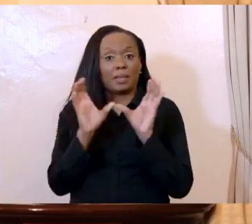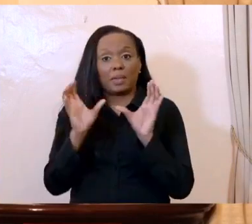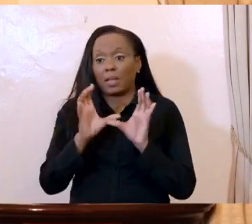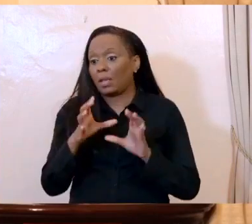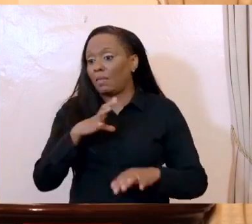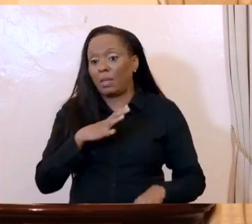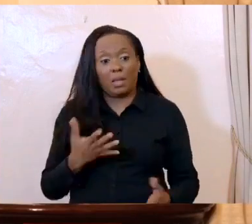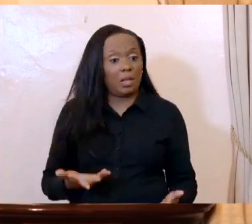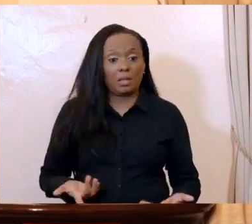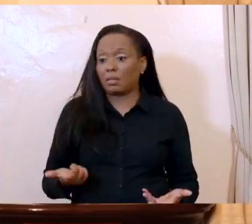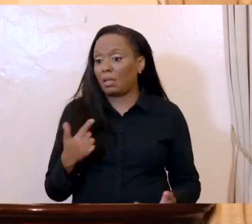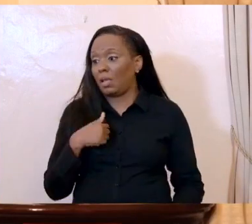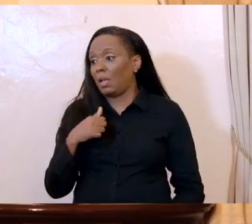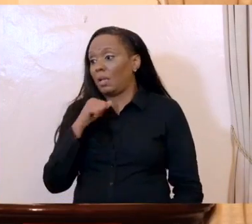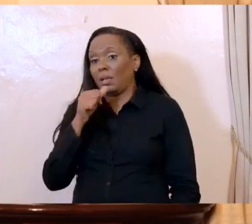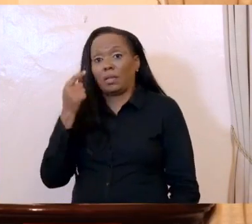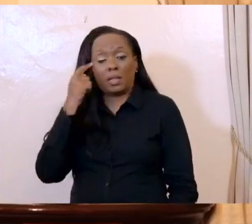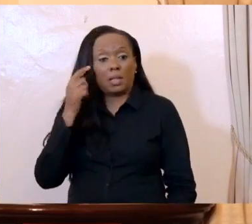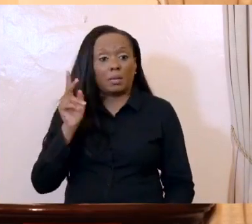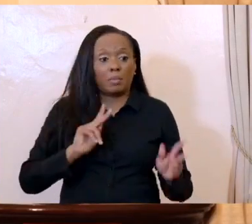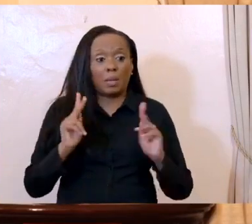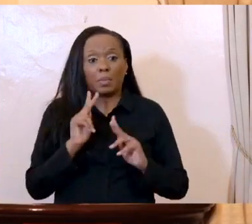that until it is proven otherwise.